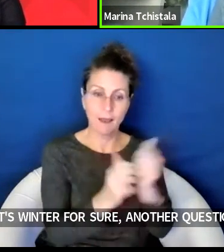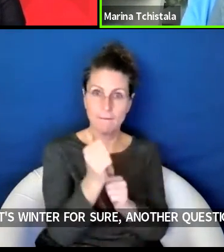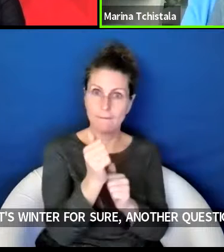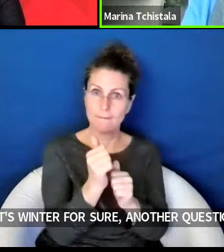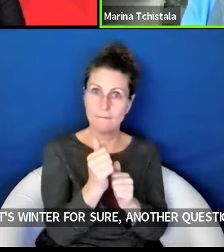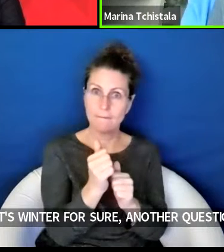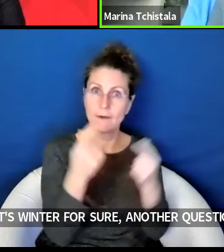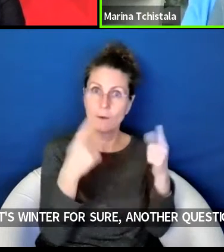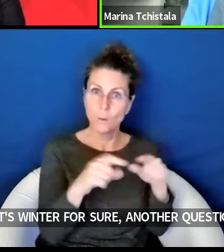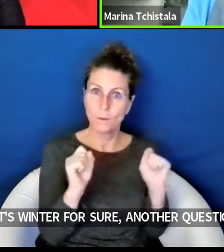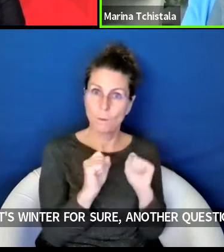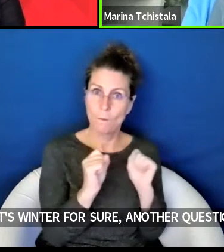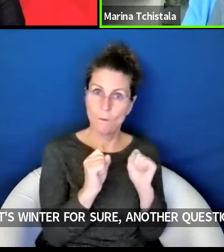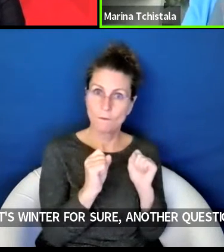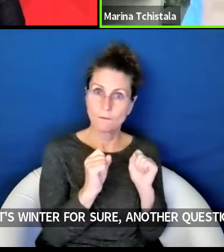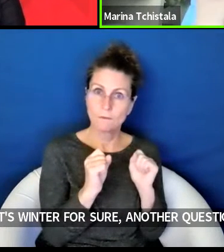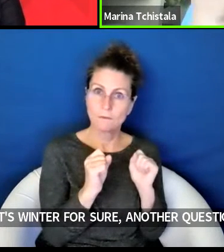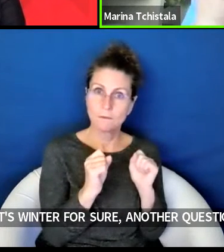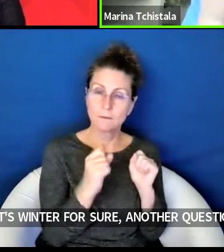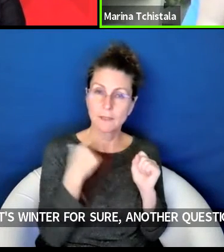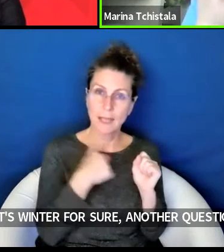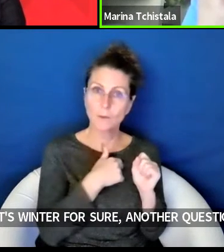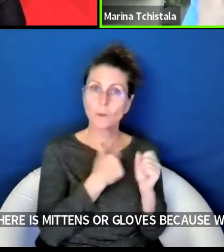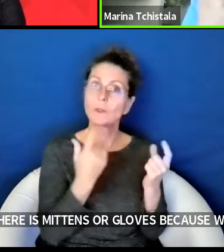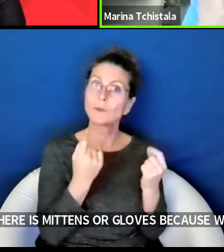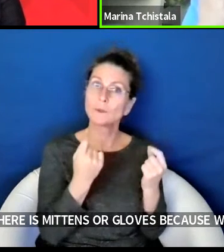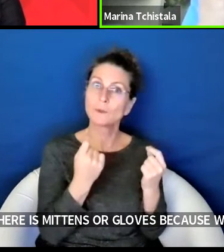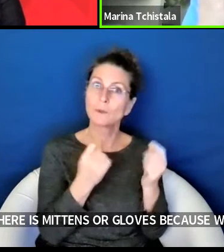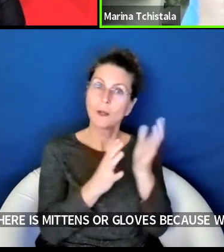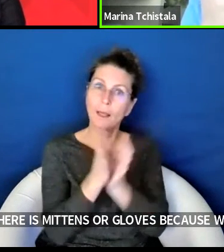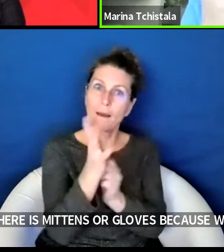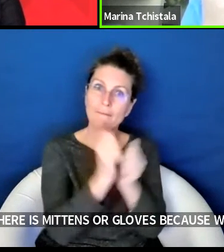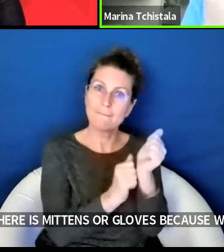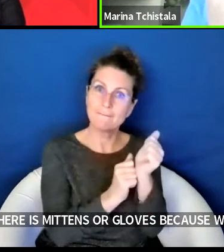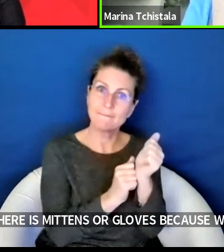gets colder and we put the gloves or mittens